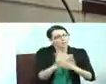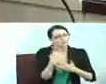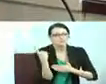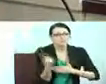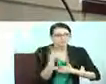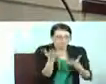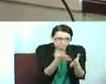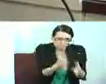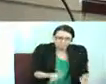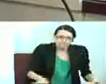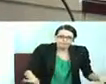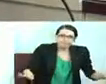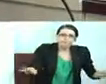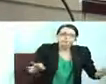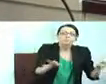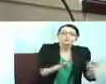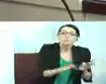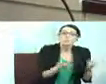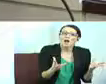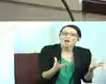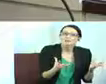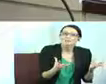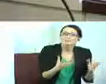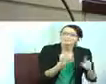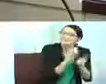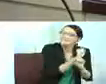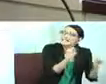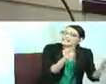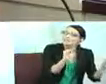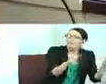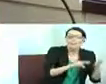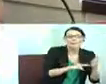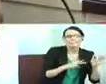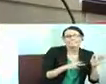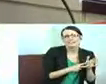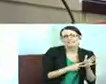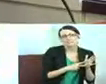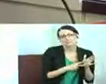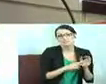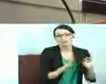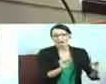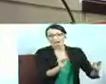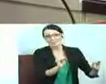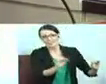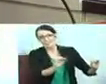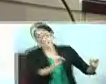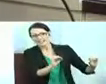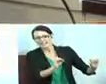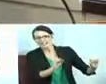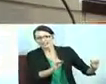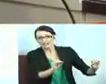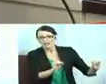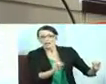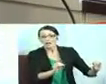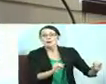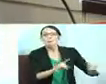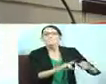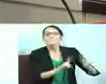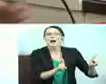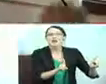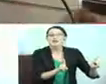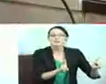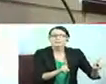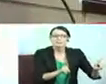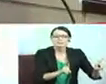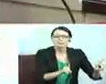something important about freedom. It means nothing, though, unless we